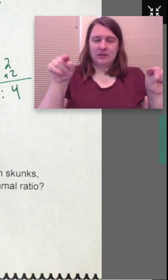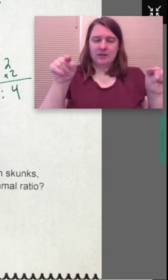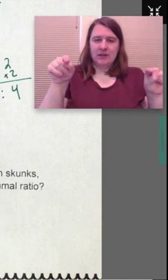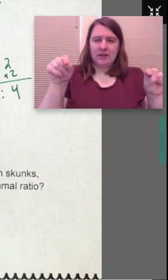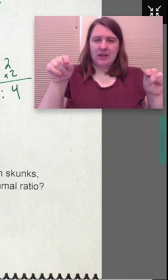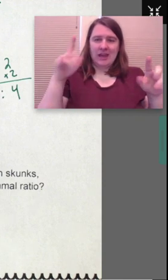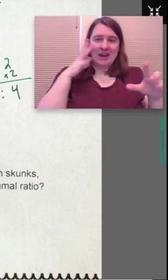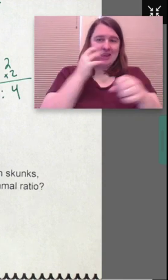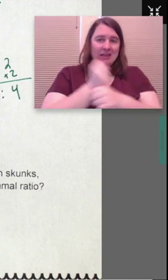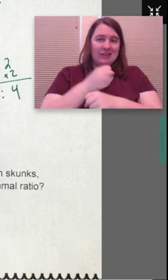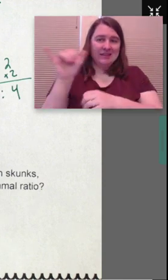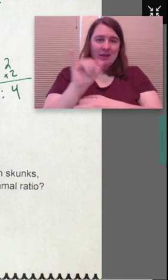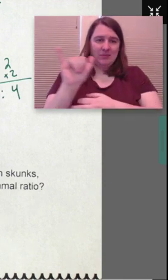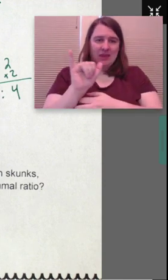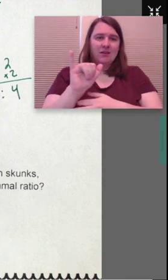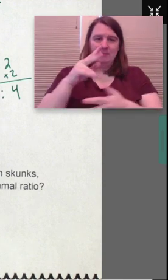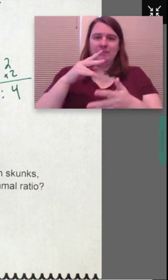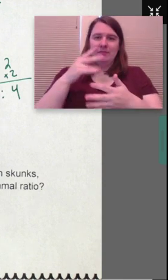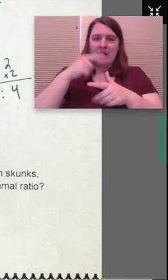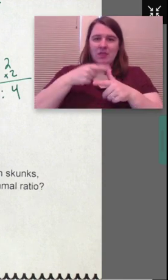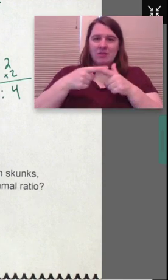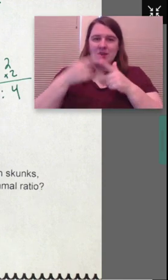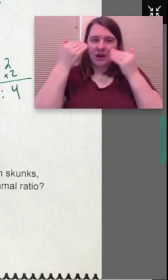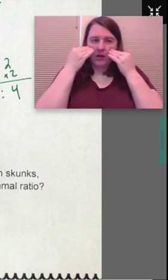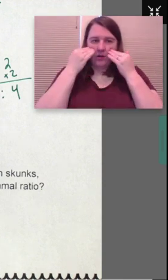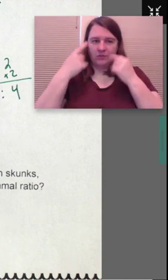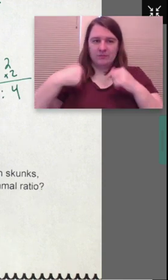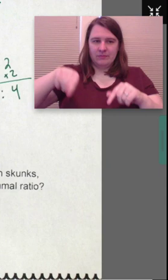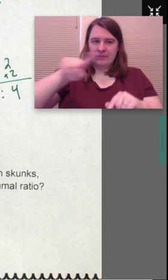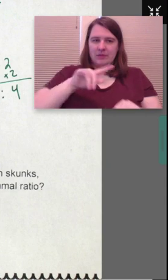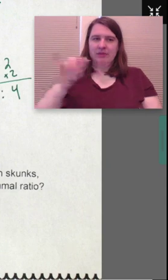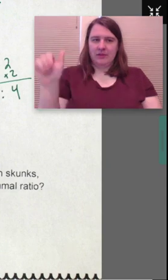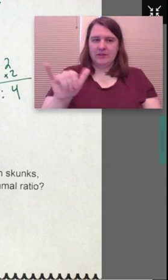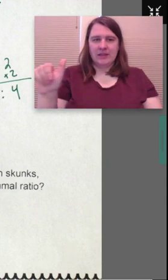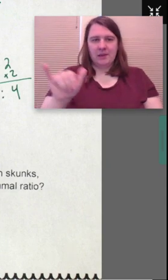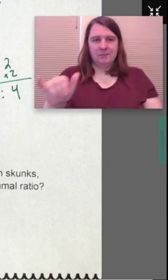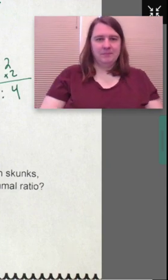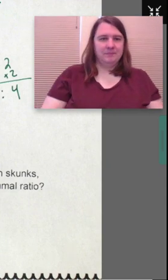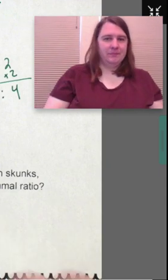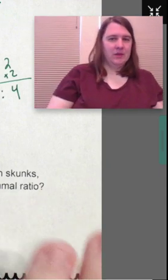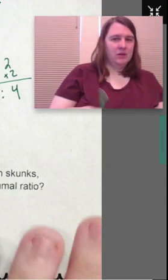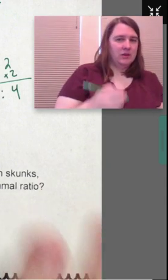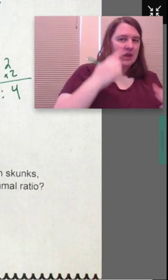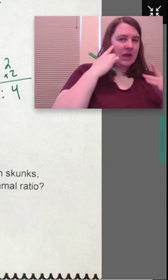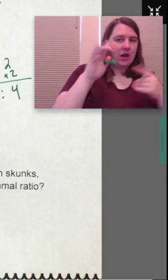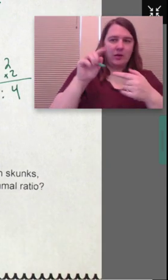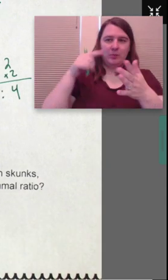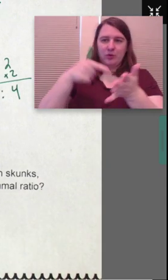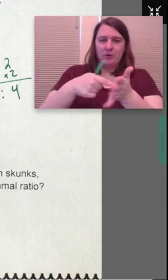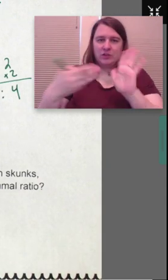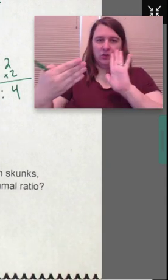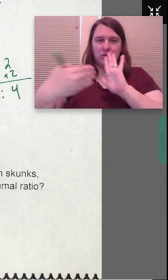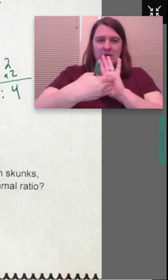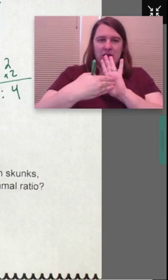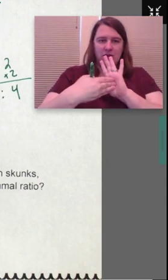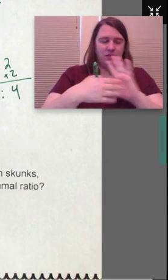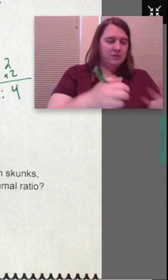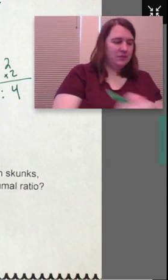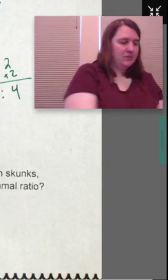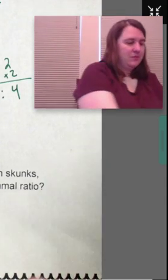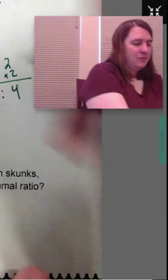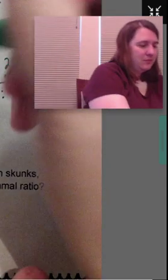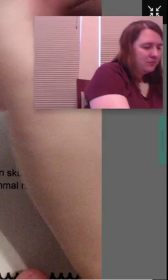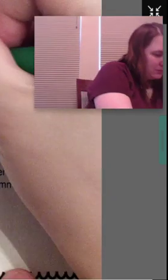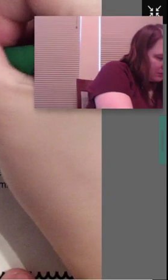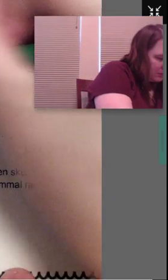dot and I get the same thing, then I know they're the same. Okay, I'll prove it to you again.